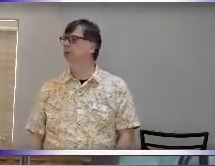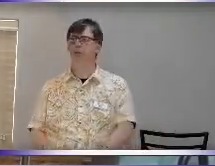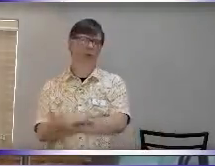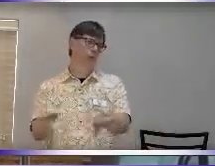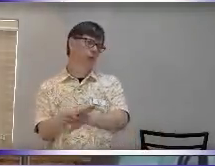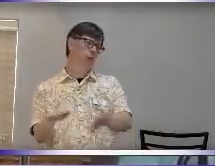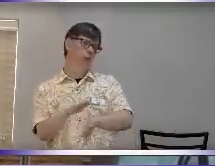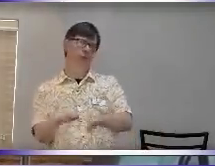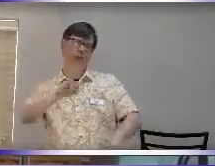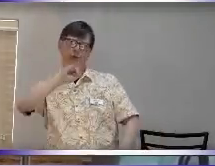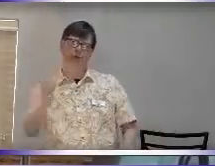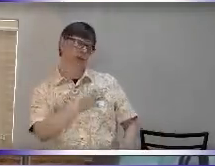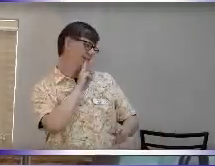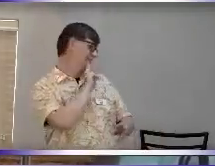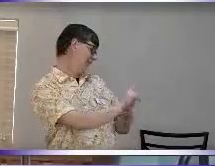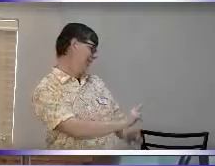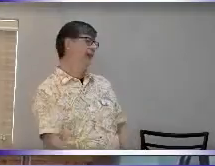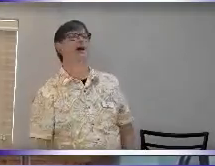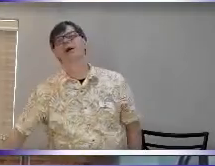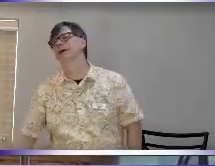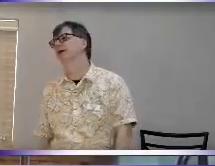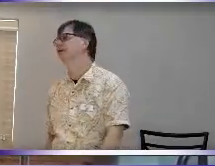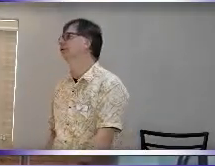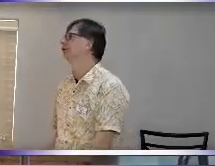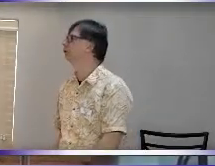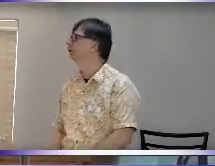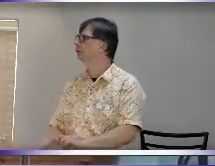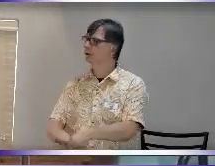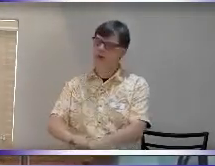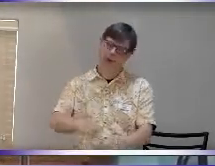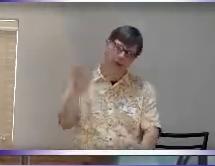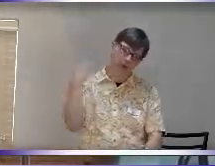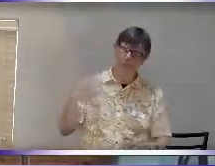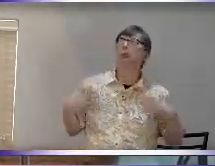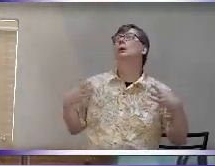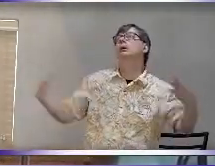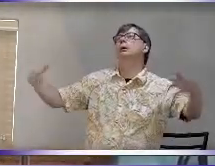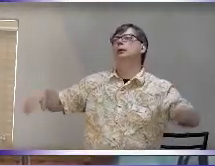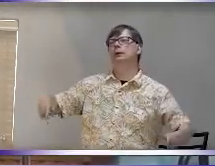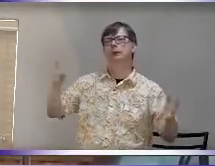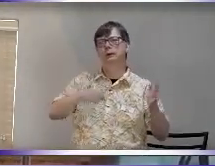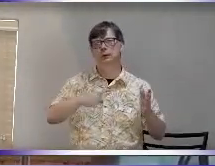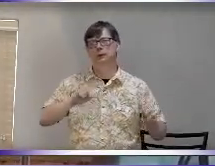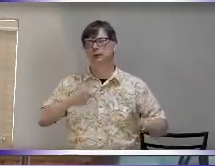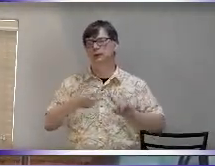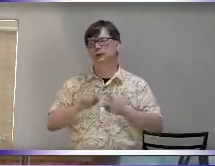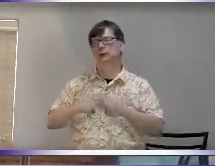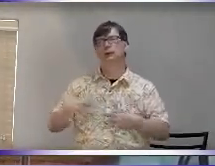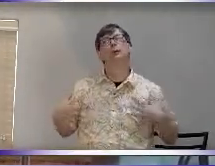No. It was just a joke. Uh-huh. So you have to worry about this if you like to